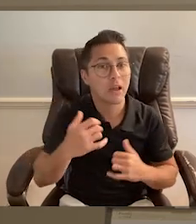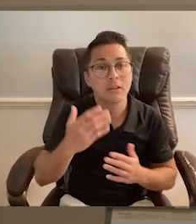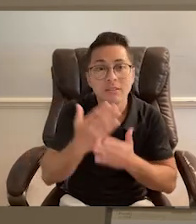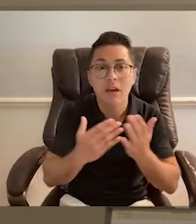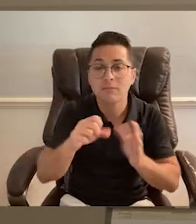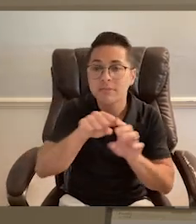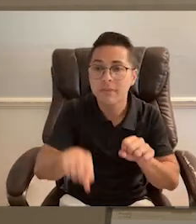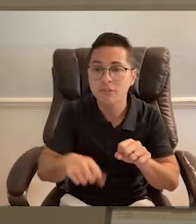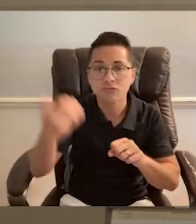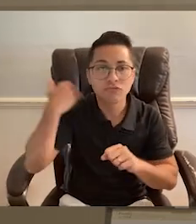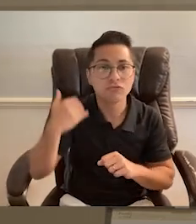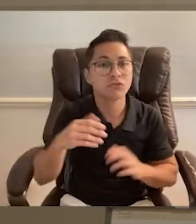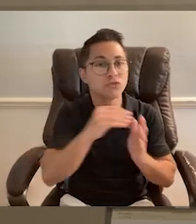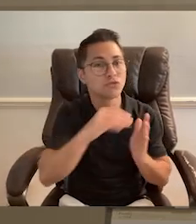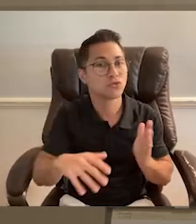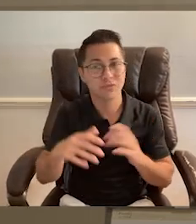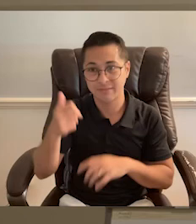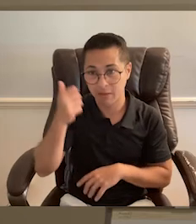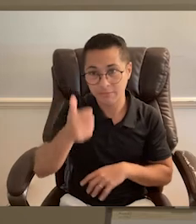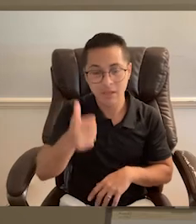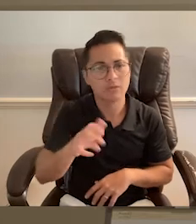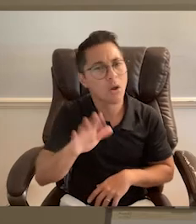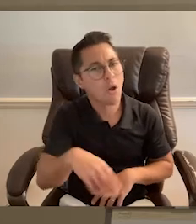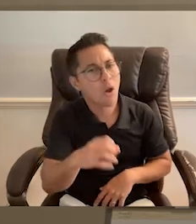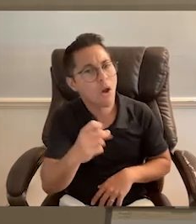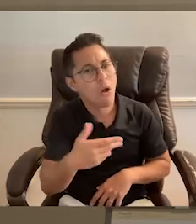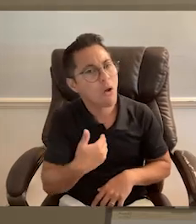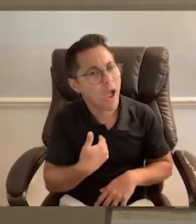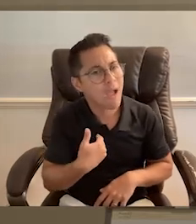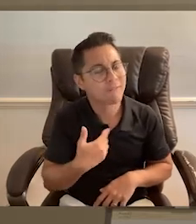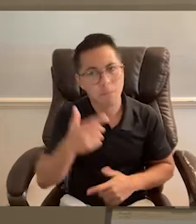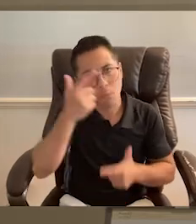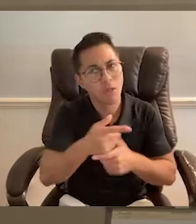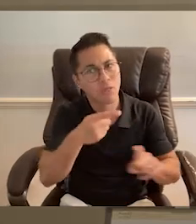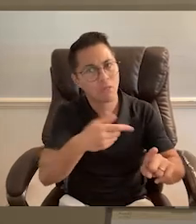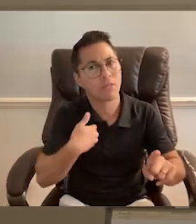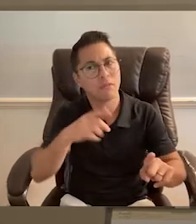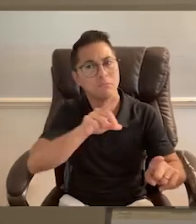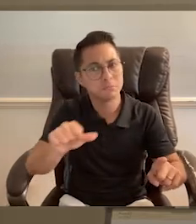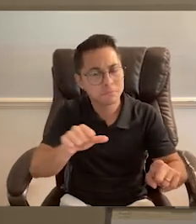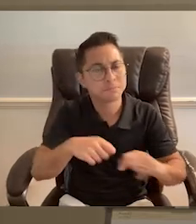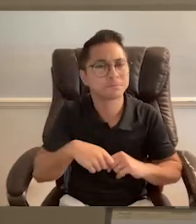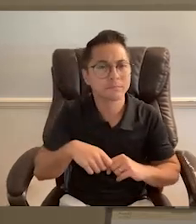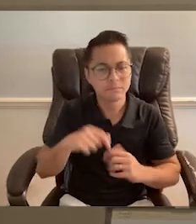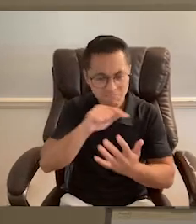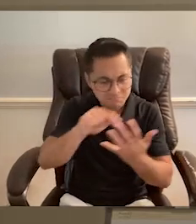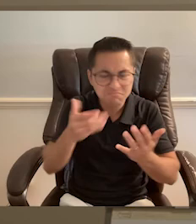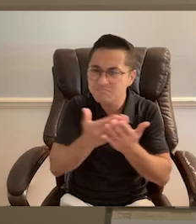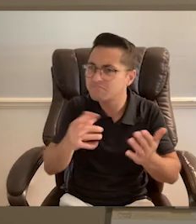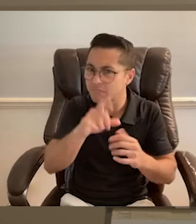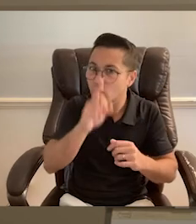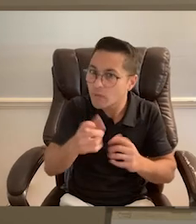need for having a cup holder on a wheelchair, they're able to do that. So one